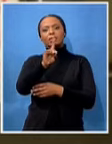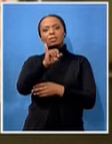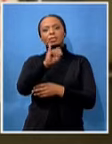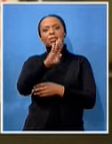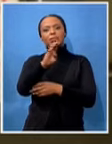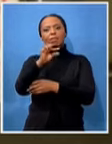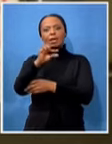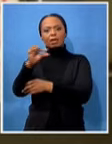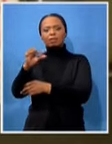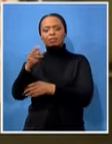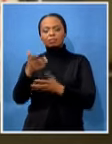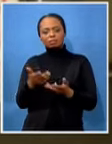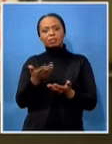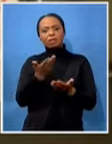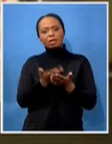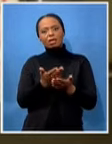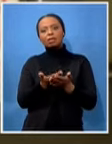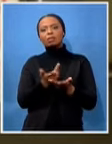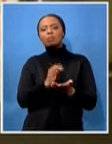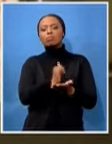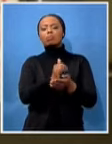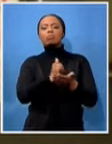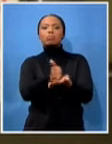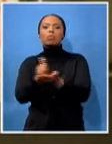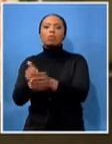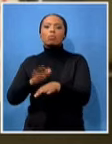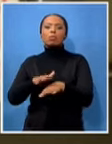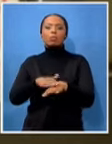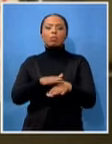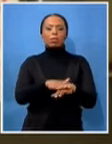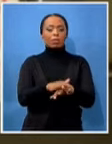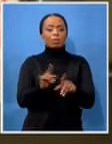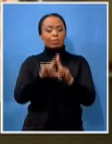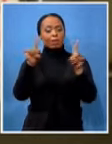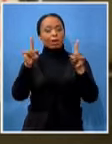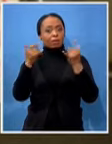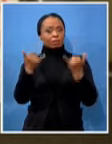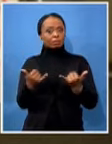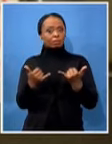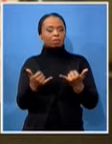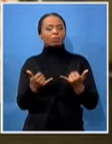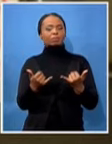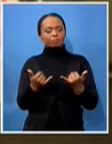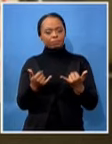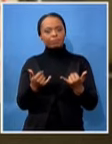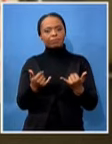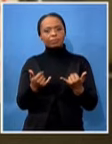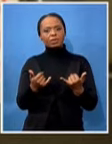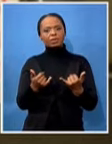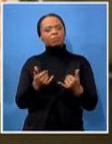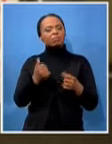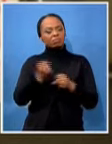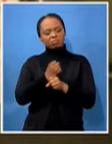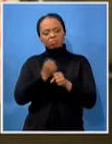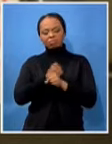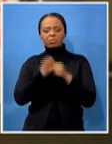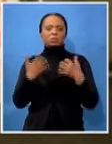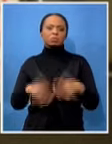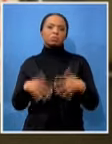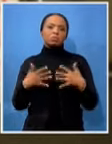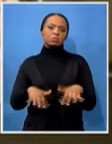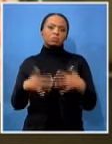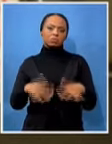our capacity. But as of now, we are doing quite well. With pressure, with stress, with challenges, we